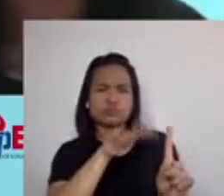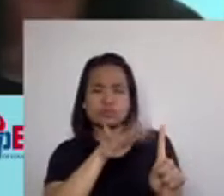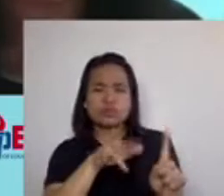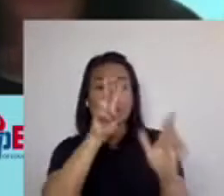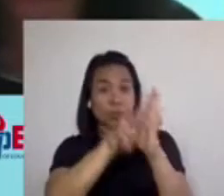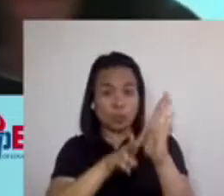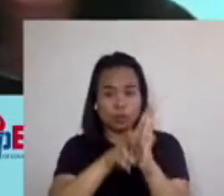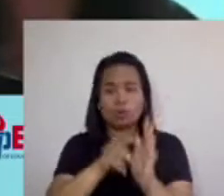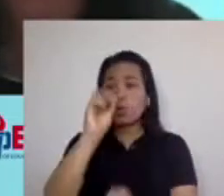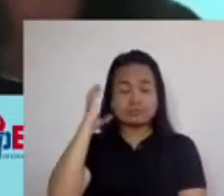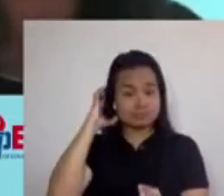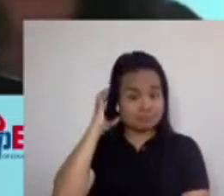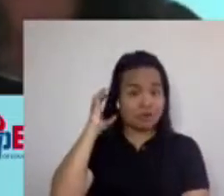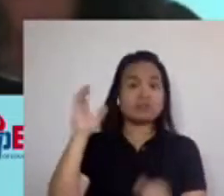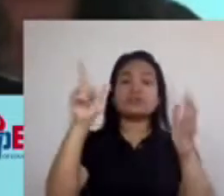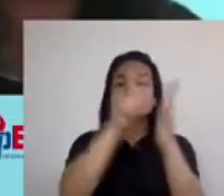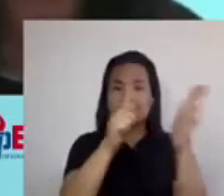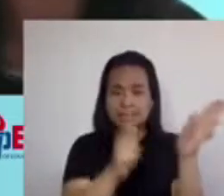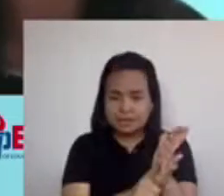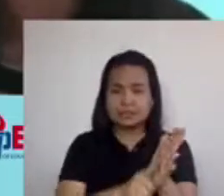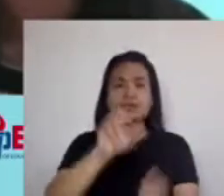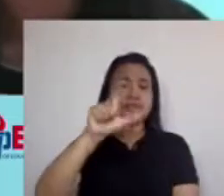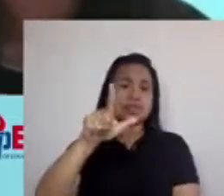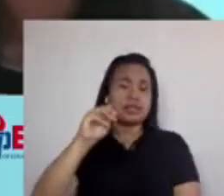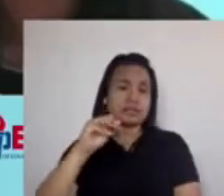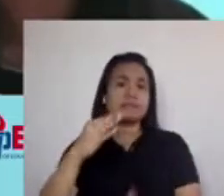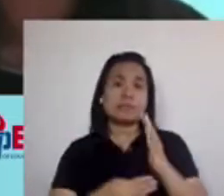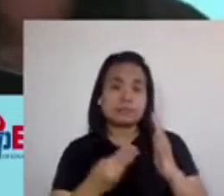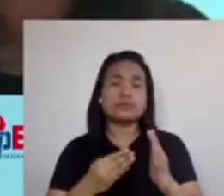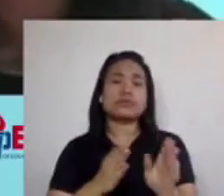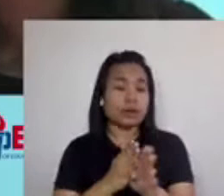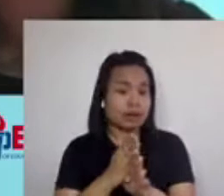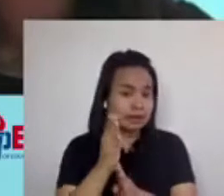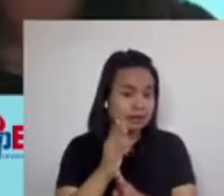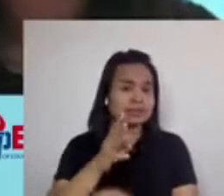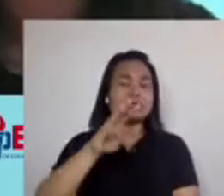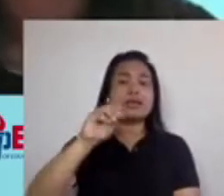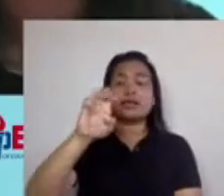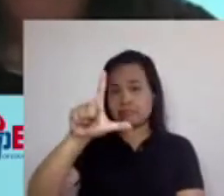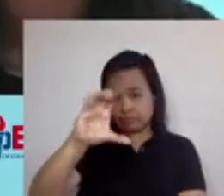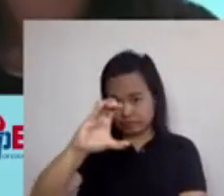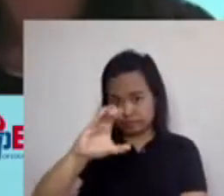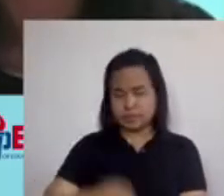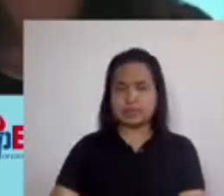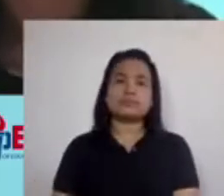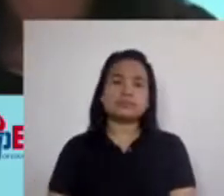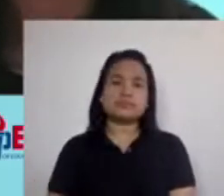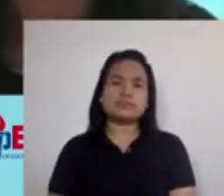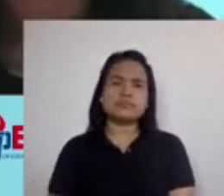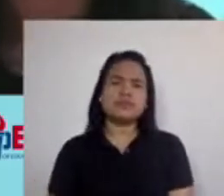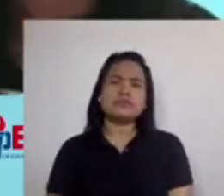is SLM-based or MELC aligned. And upon consultation with our full-time